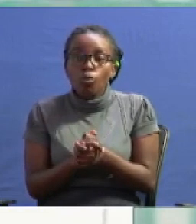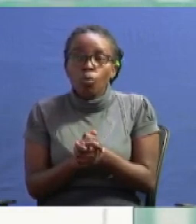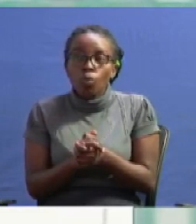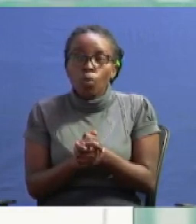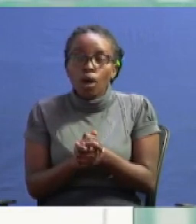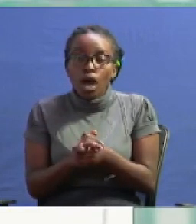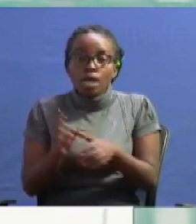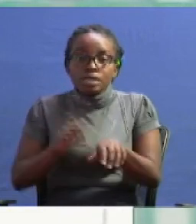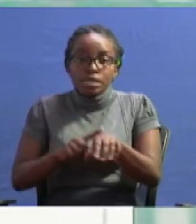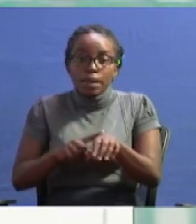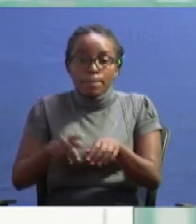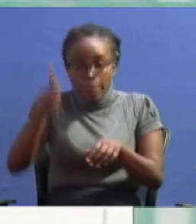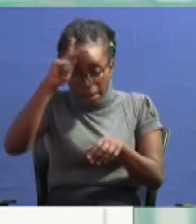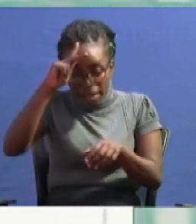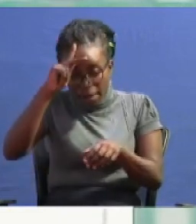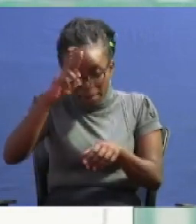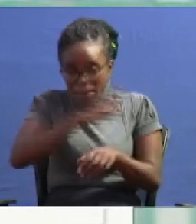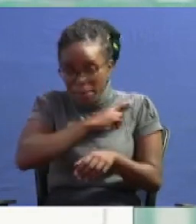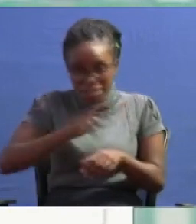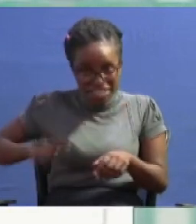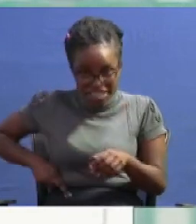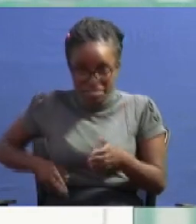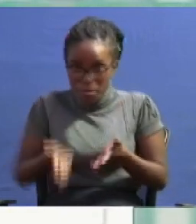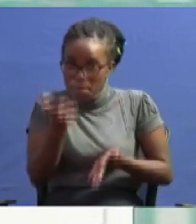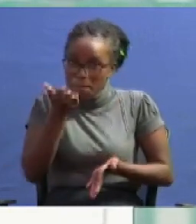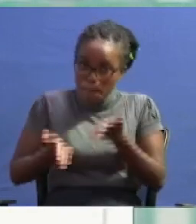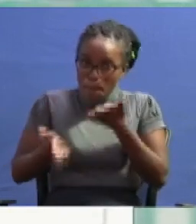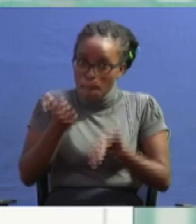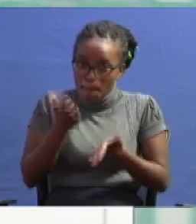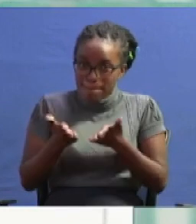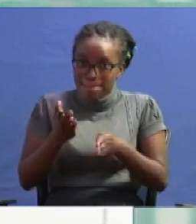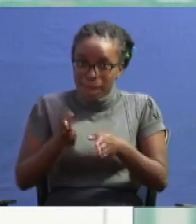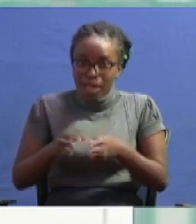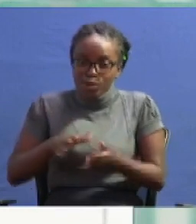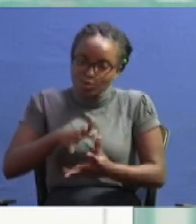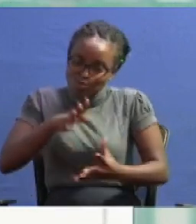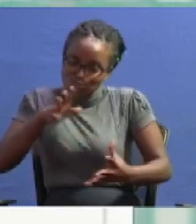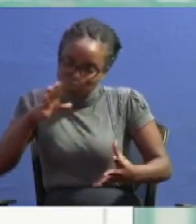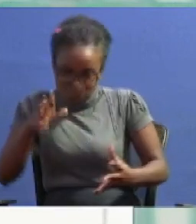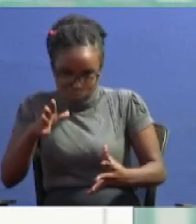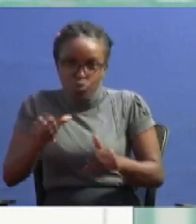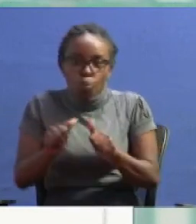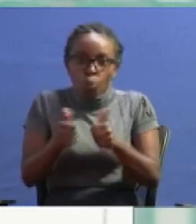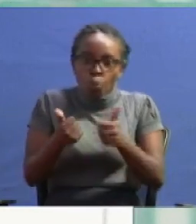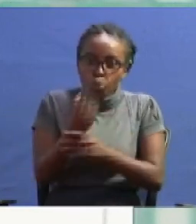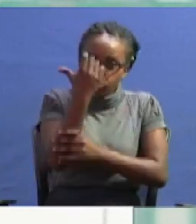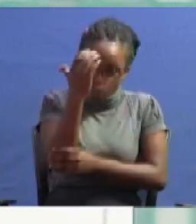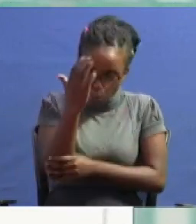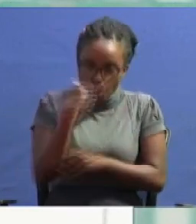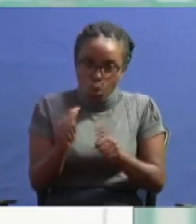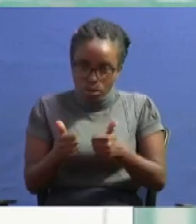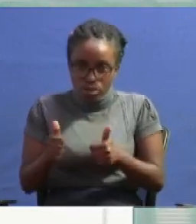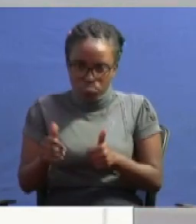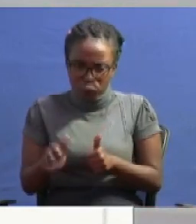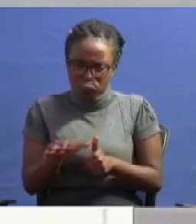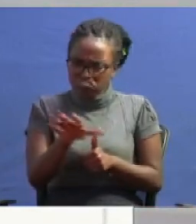that because Kiambu region is maybe more advanced, that we have no marginalized people in Kiambu, but we do. We have slums. Let me